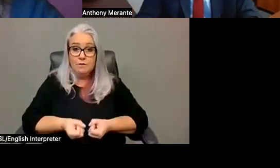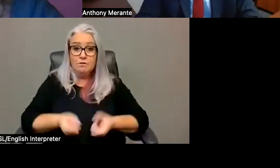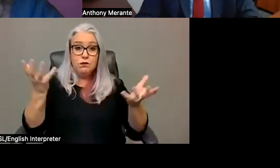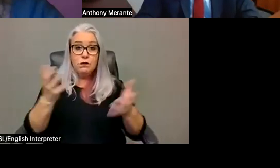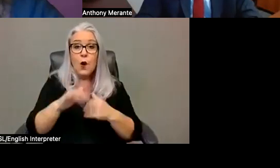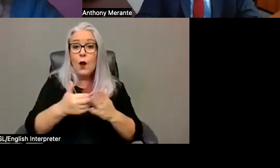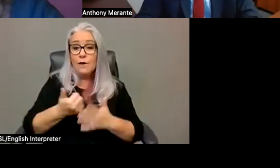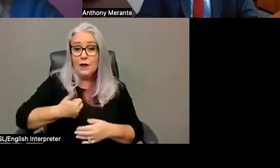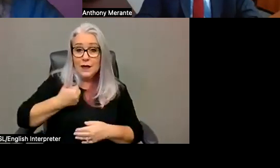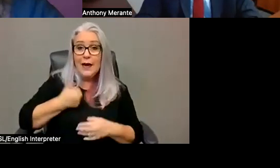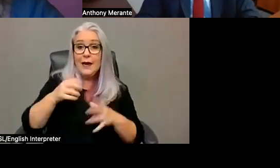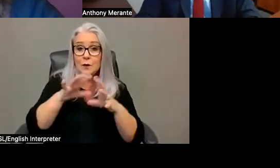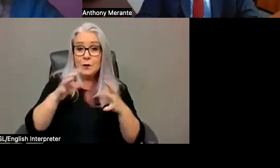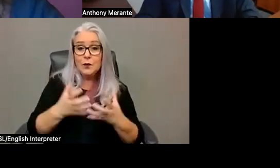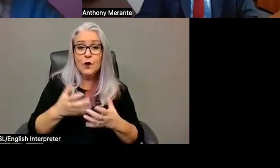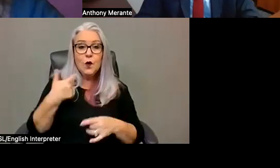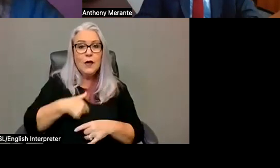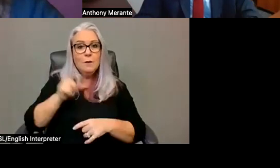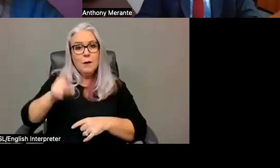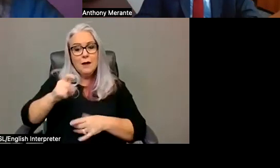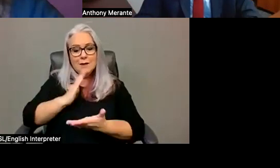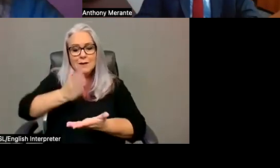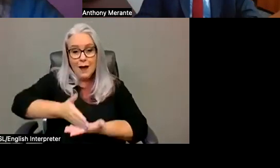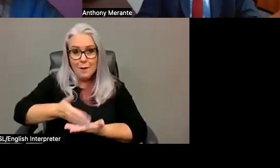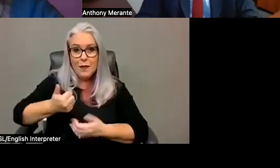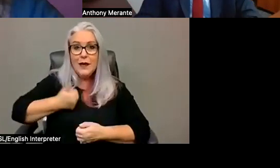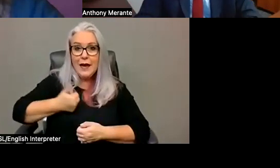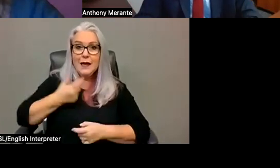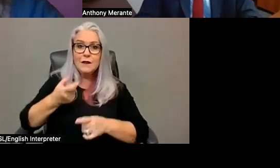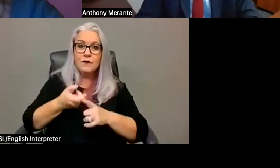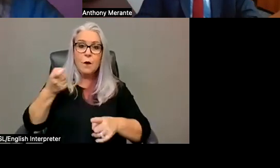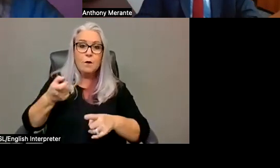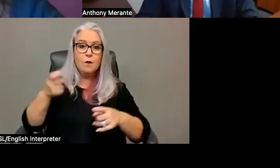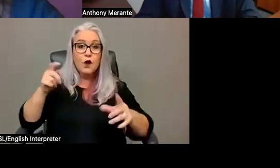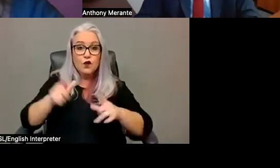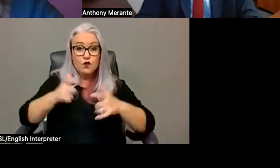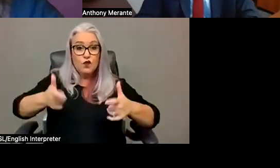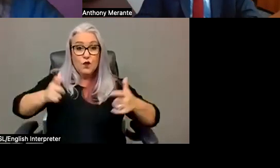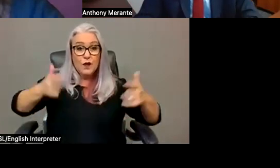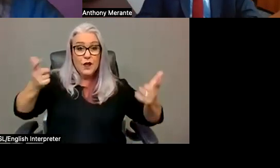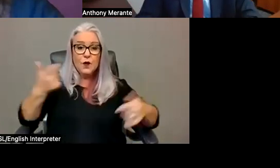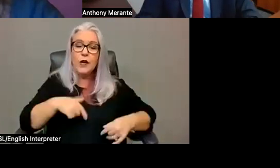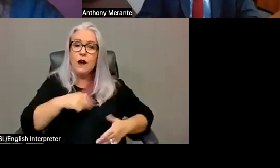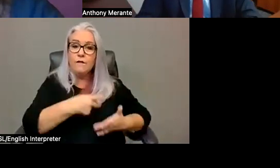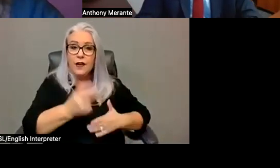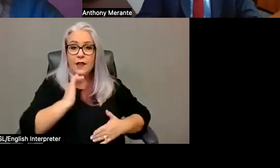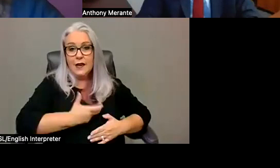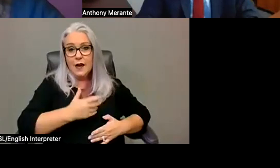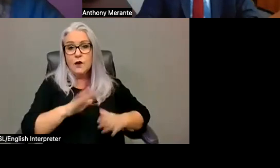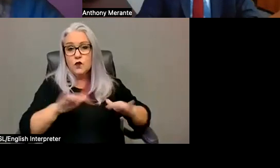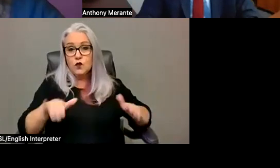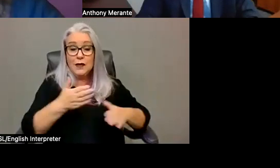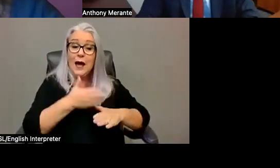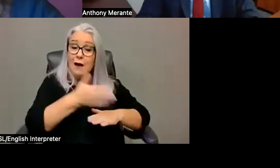also doing that, we need to stop the gangs from growing. And that means our kids. We failed our kids. We're not giving the kids the programs that they need after